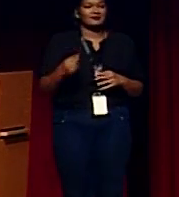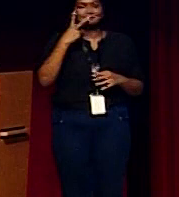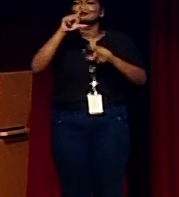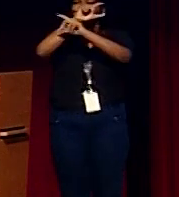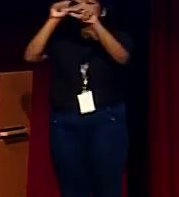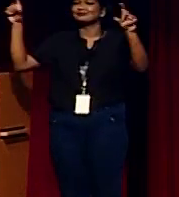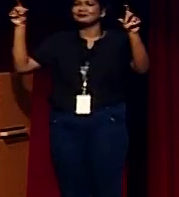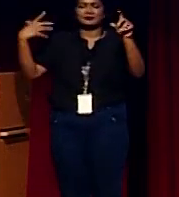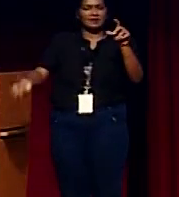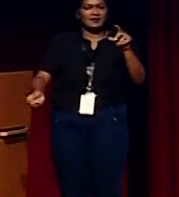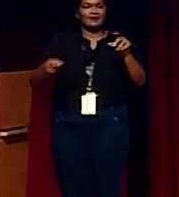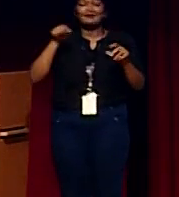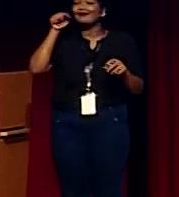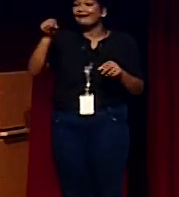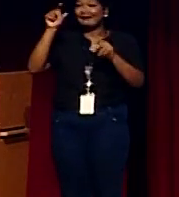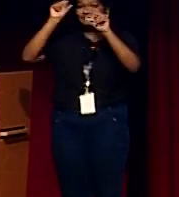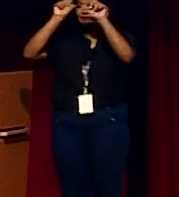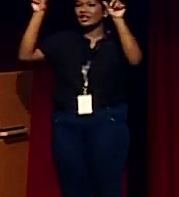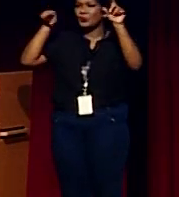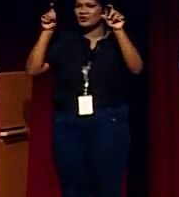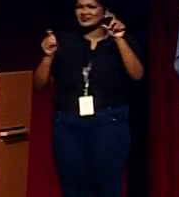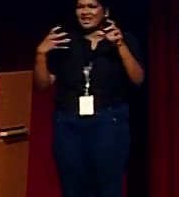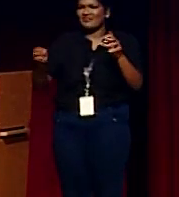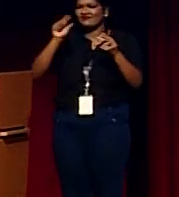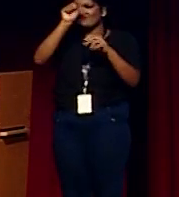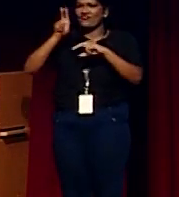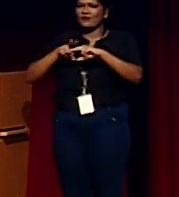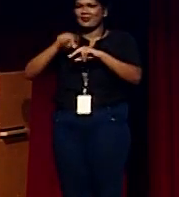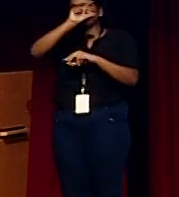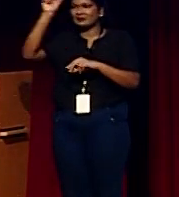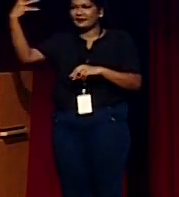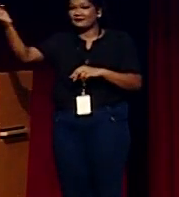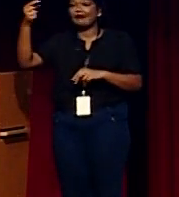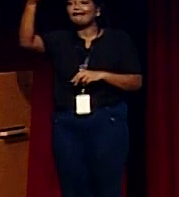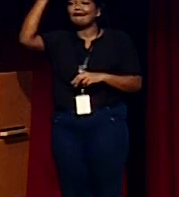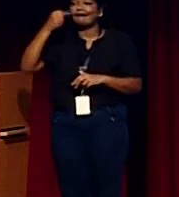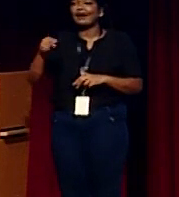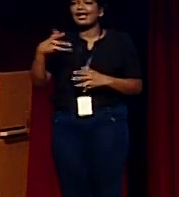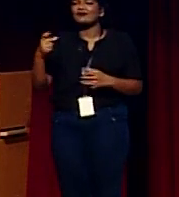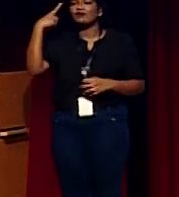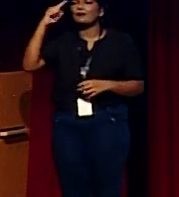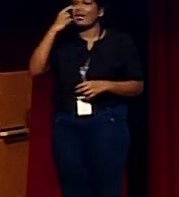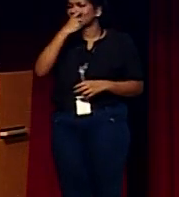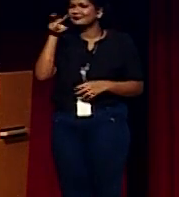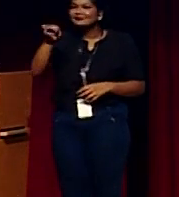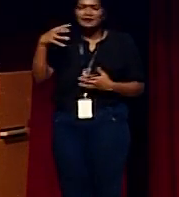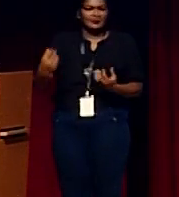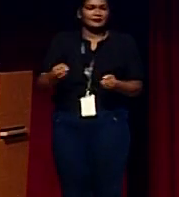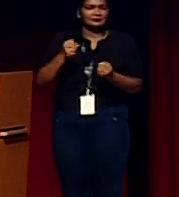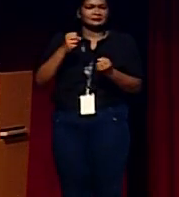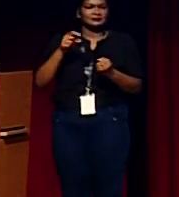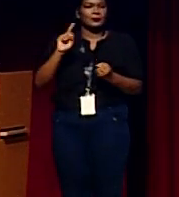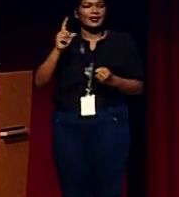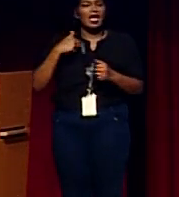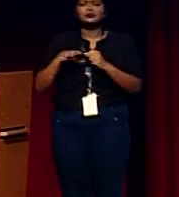more complex formula. It's a curl of a vector field. It's a physics formula. And the way we can make